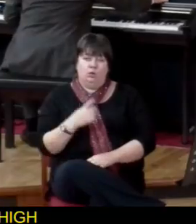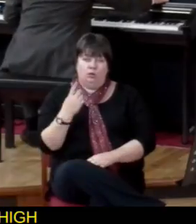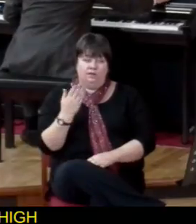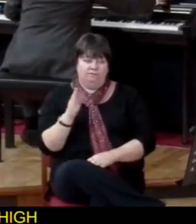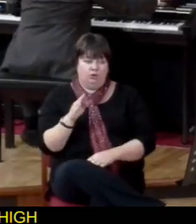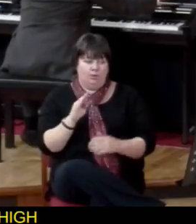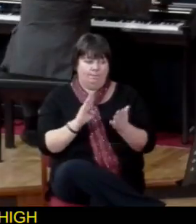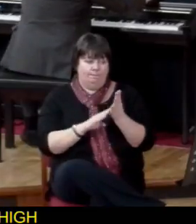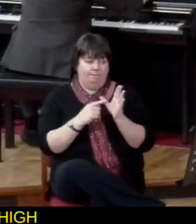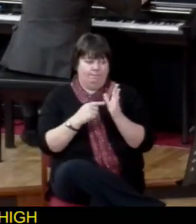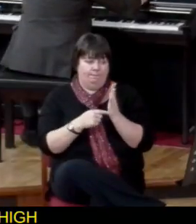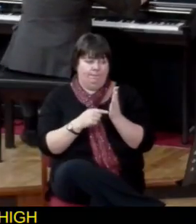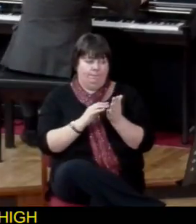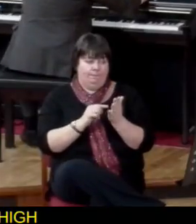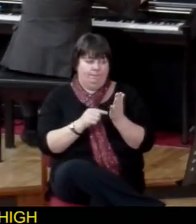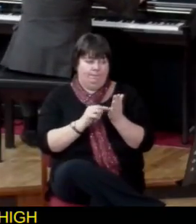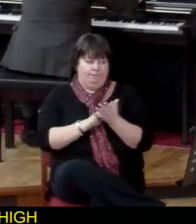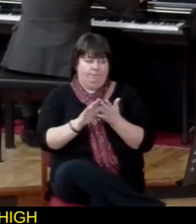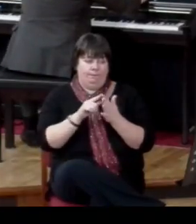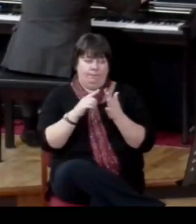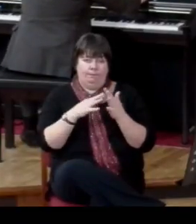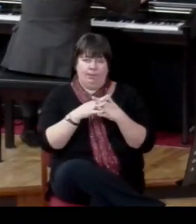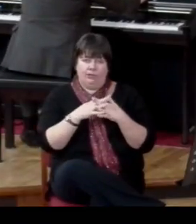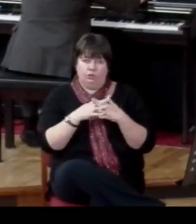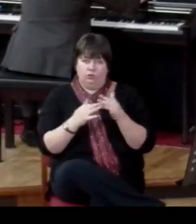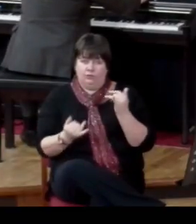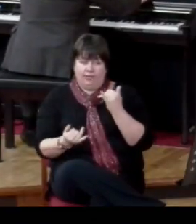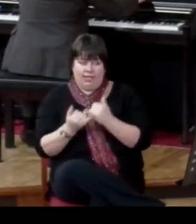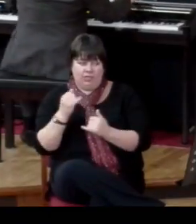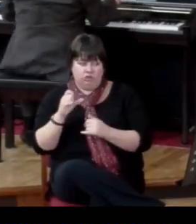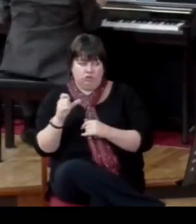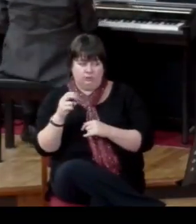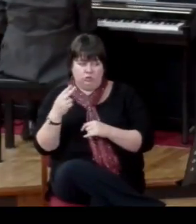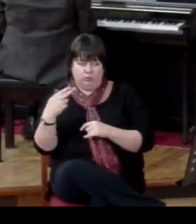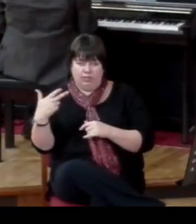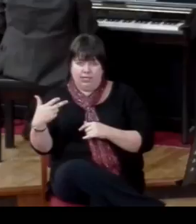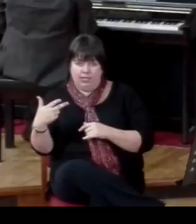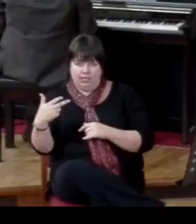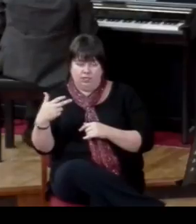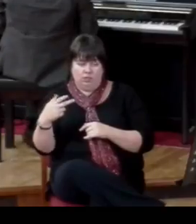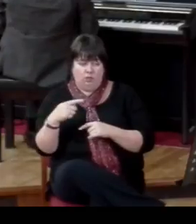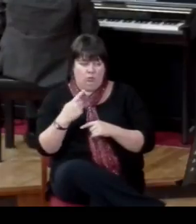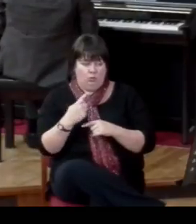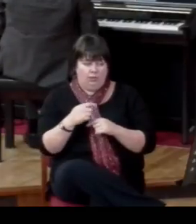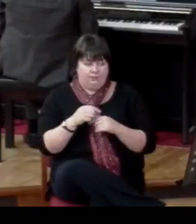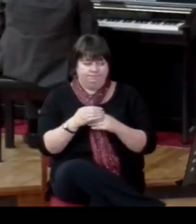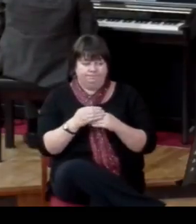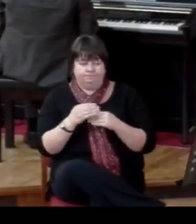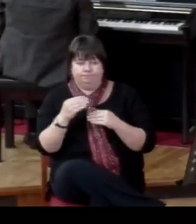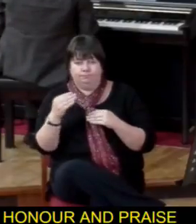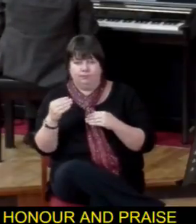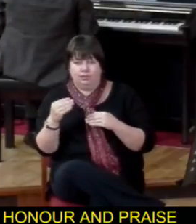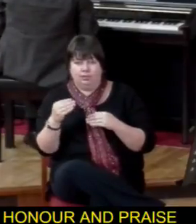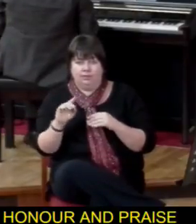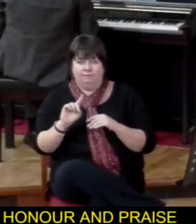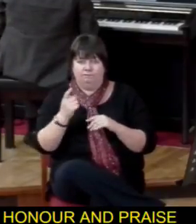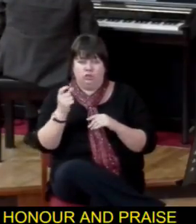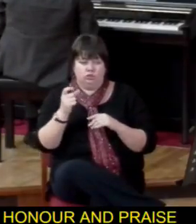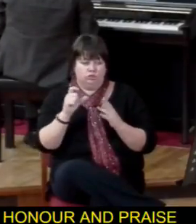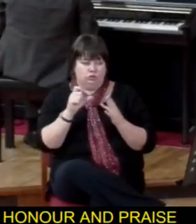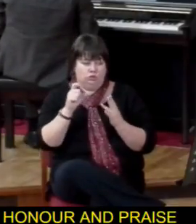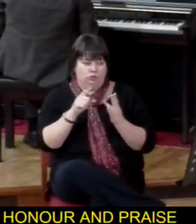Gospel of Matthew in chapter 28, right at the very end of that Gospel. And then one is a wee bit further into the New Testament, Paul's